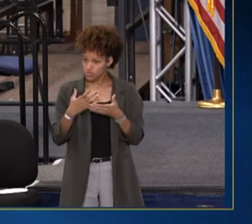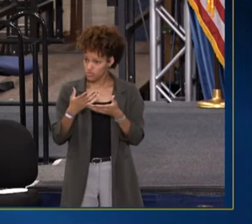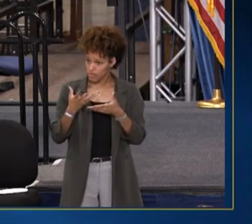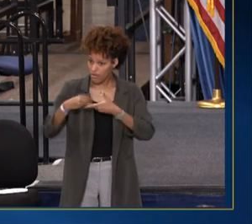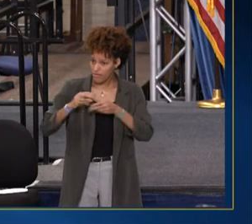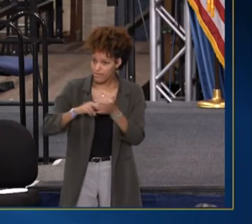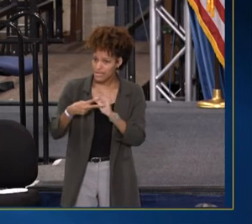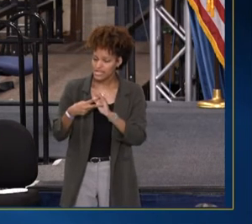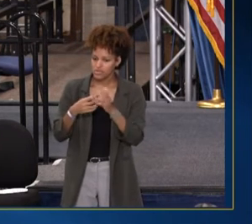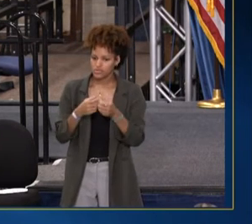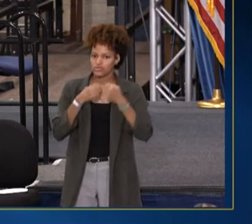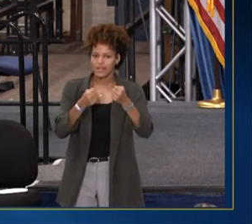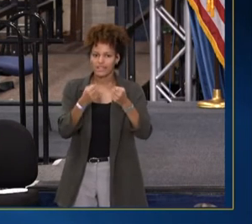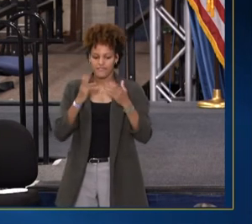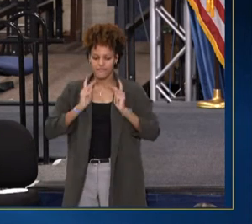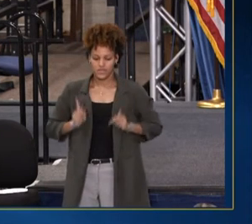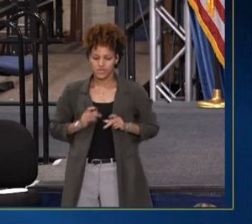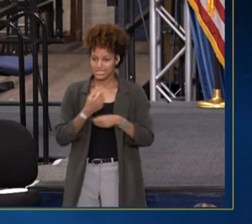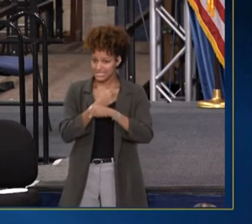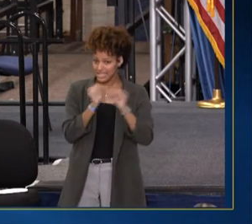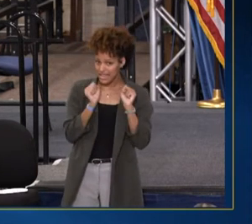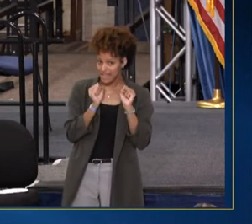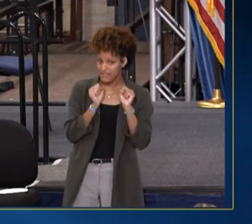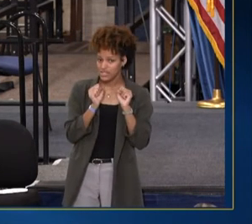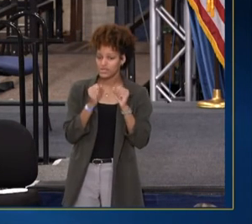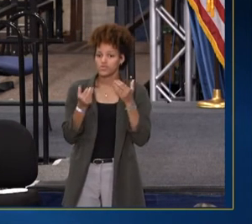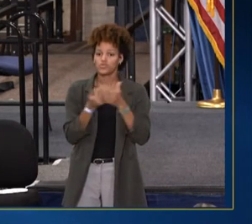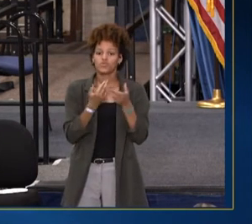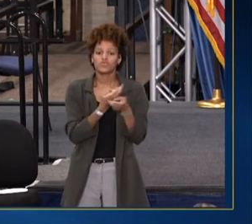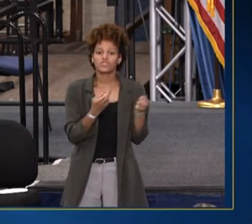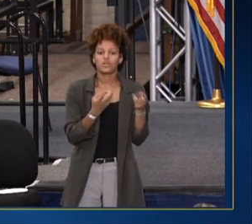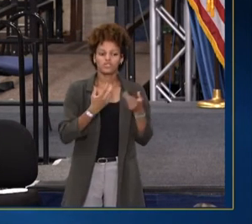physical safety through new resources to better